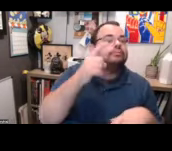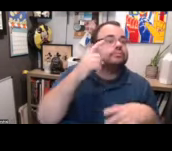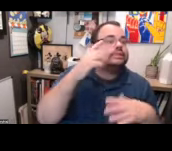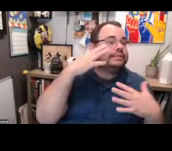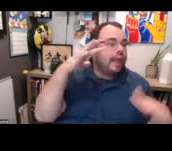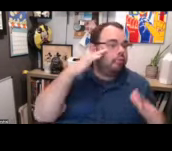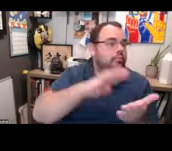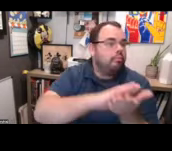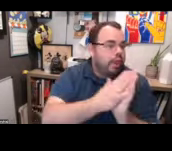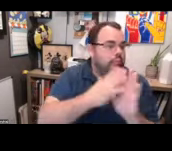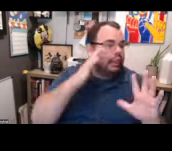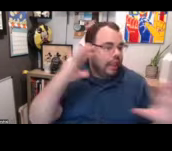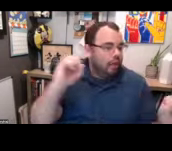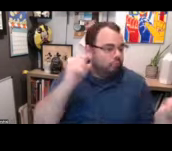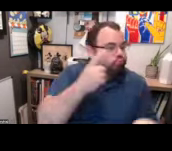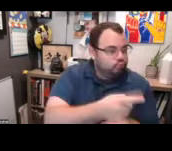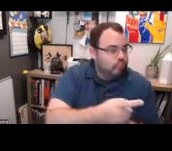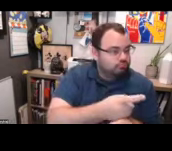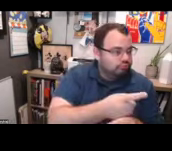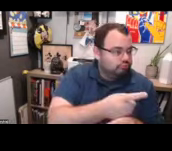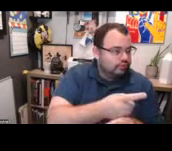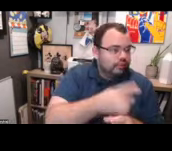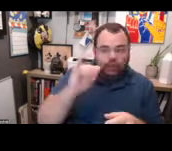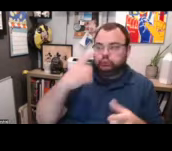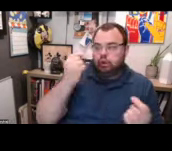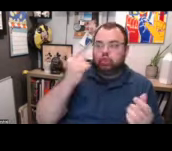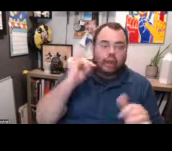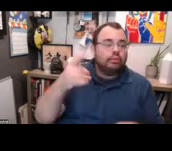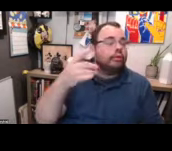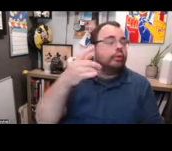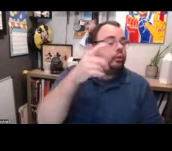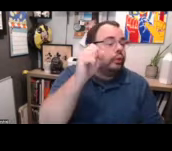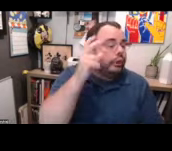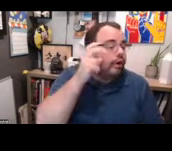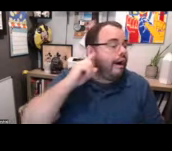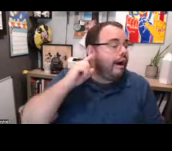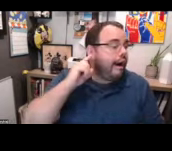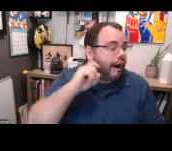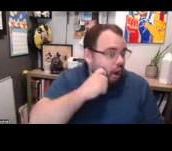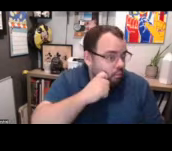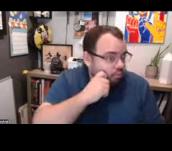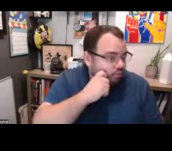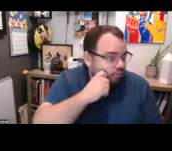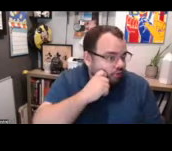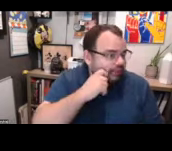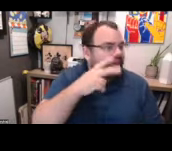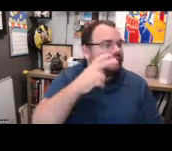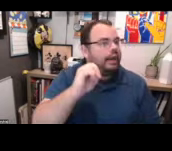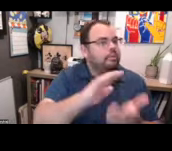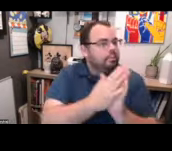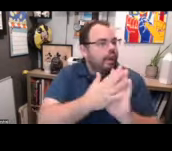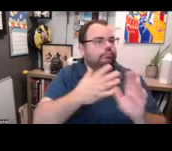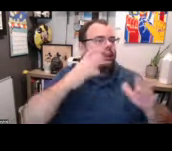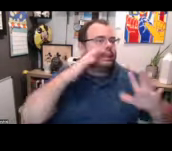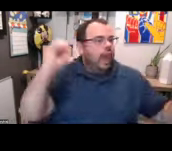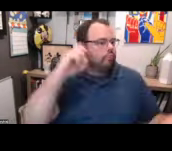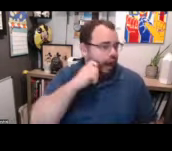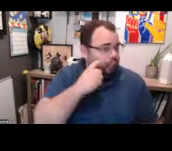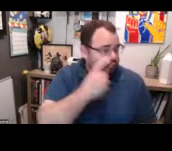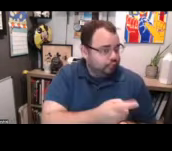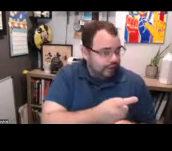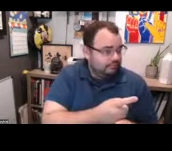wait, well, let me explain how, first of all, how does the hearing aid work? So if you hear